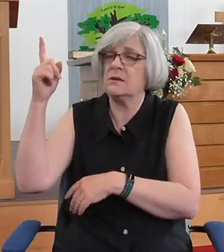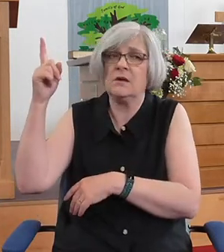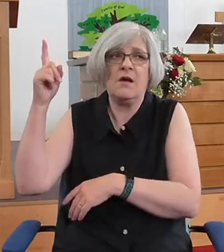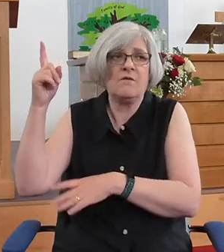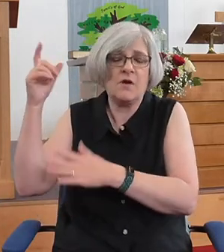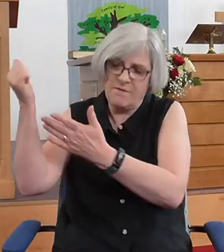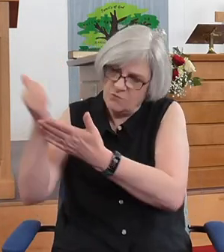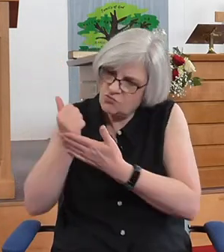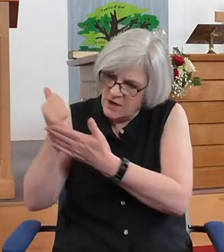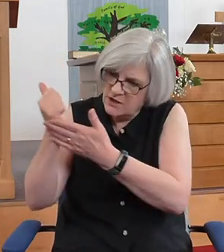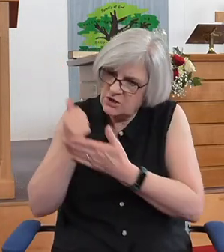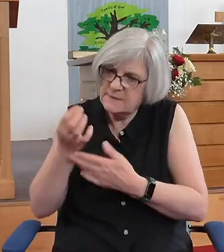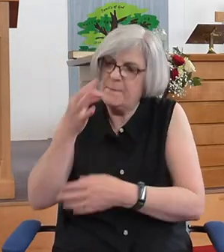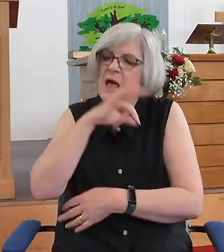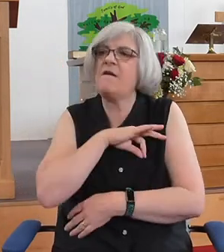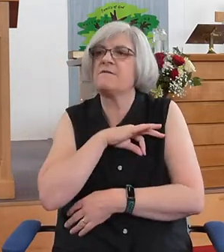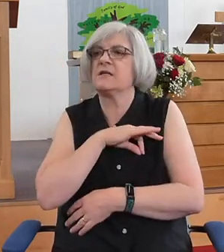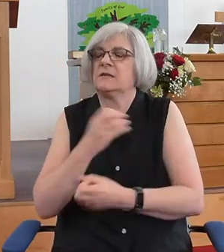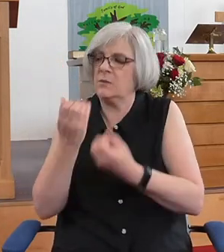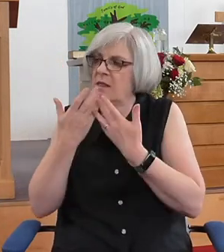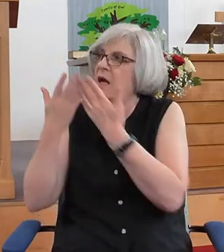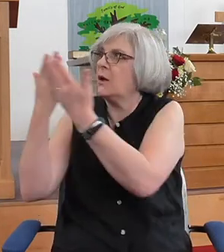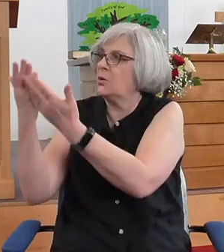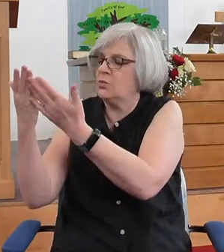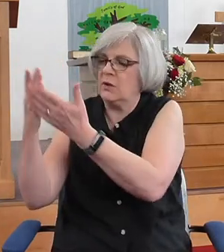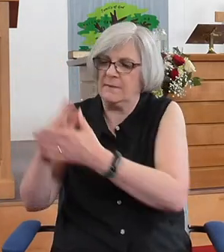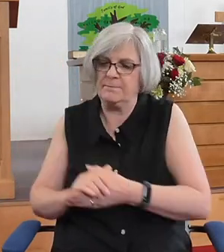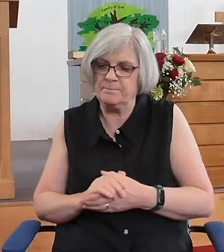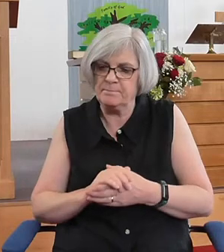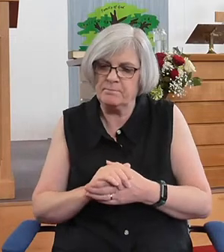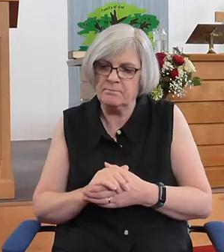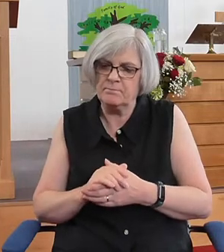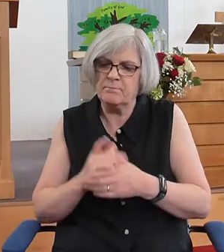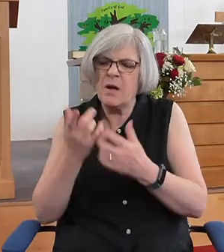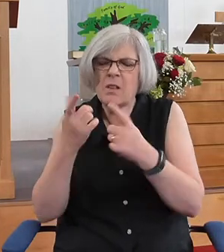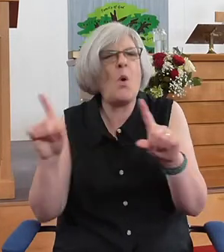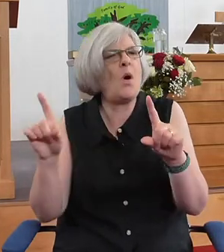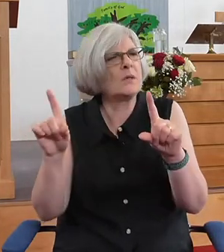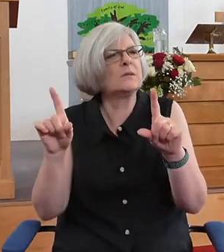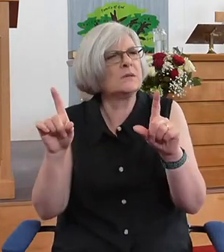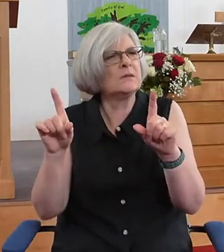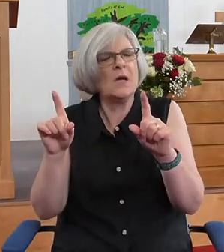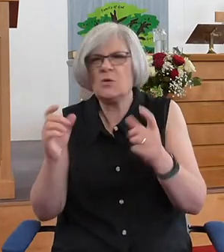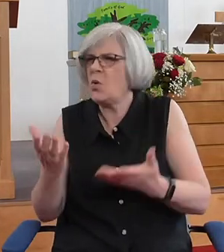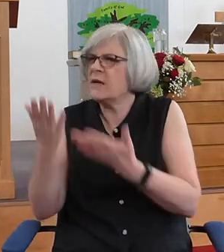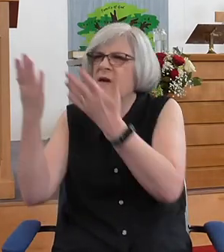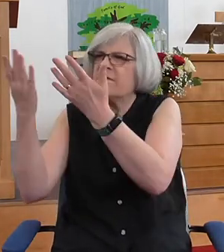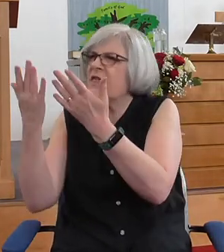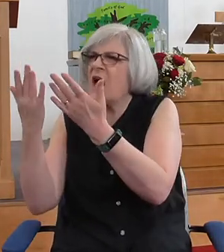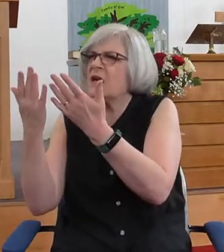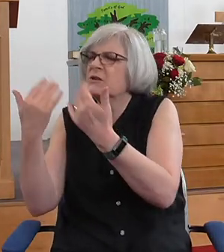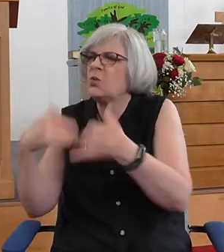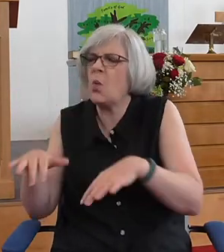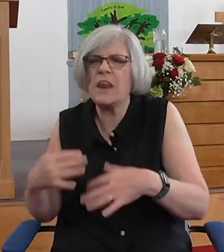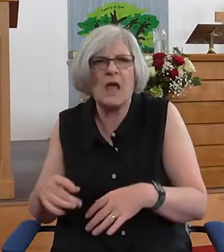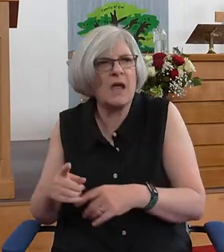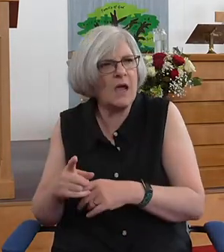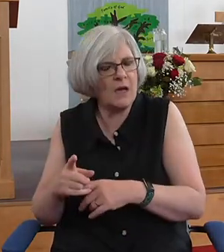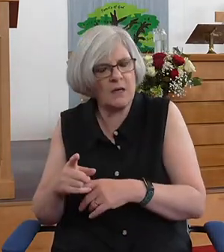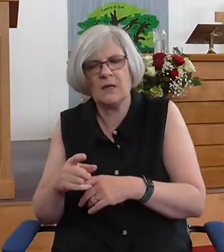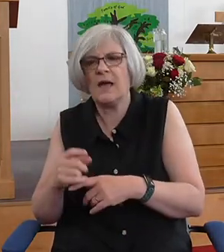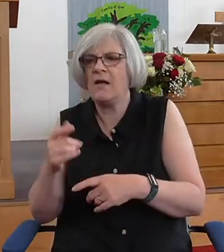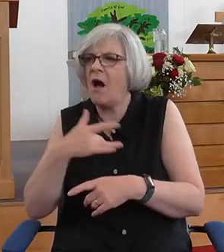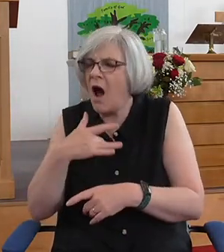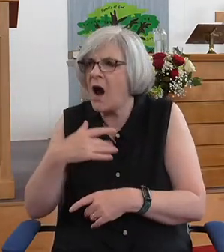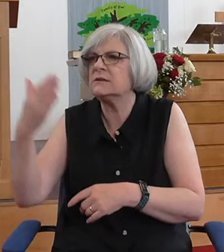gracious benefits, we give you thanks. But Lord, let us not just give thanks in our hearts and minds,